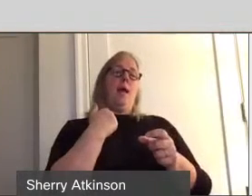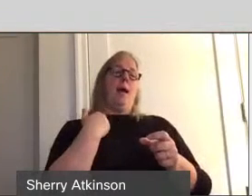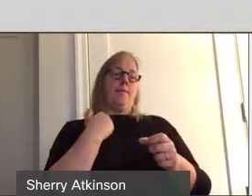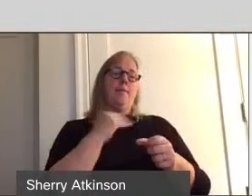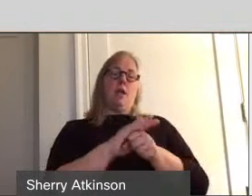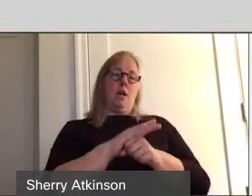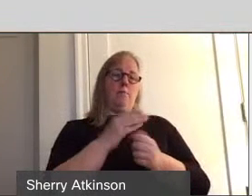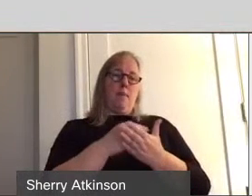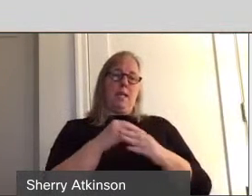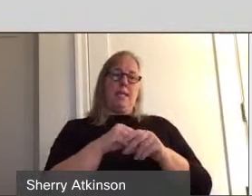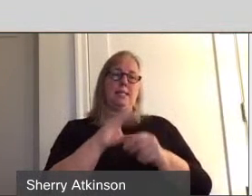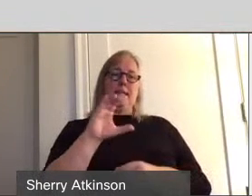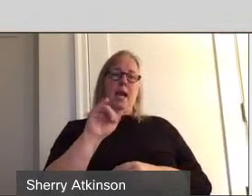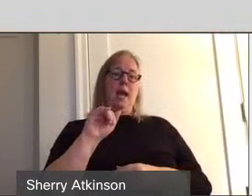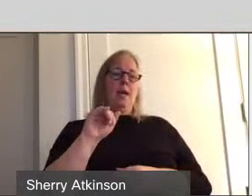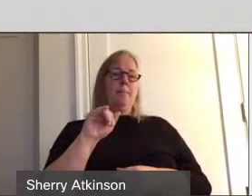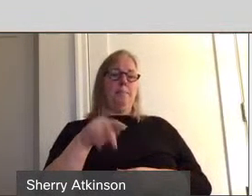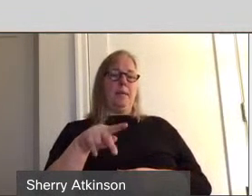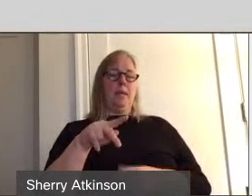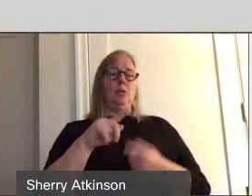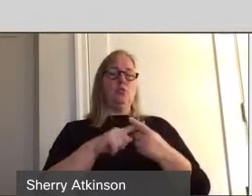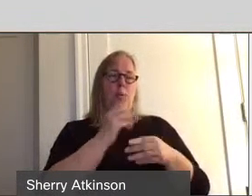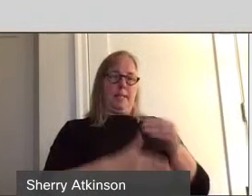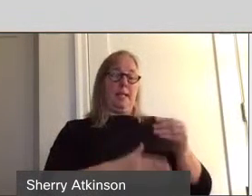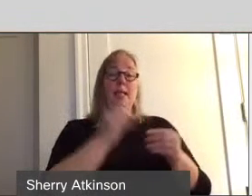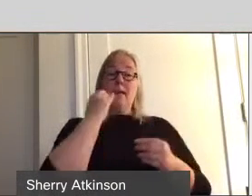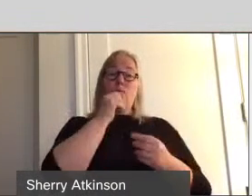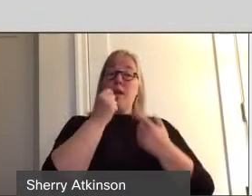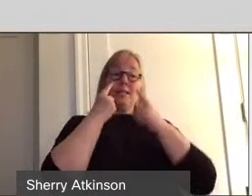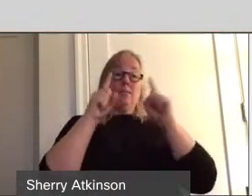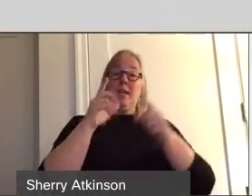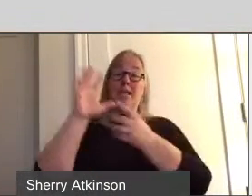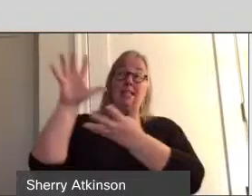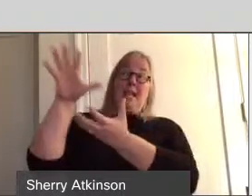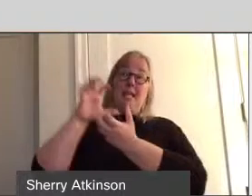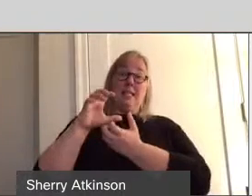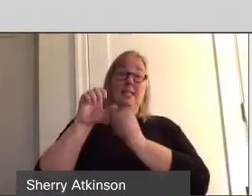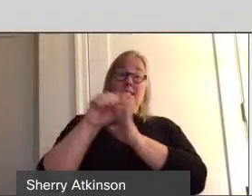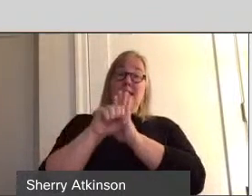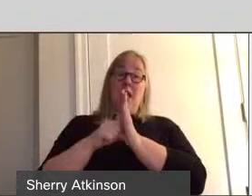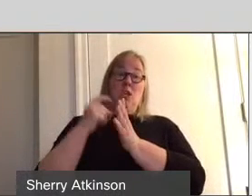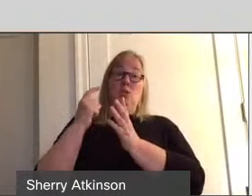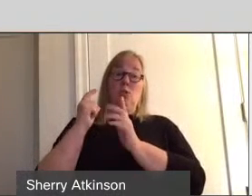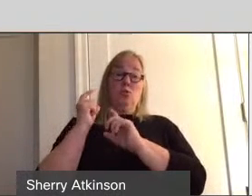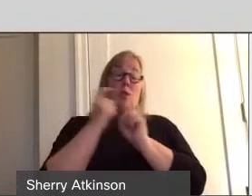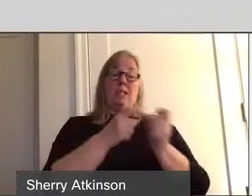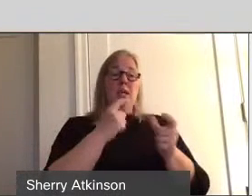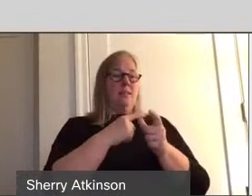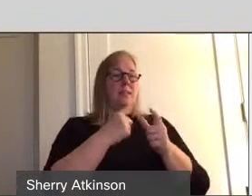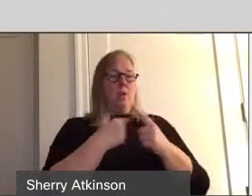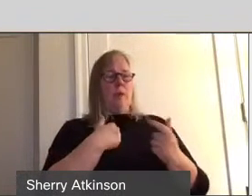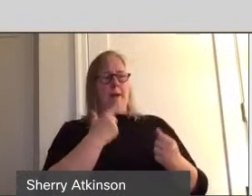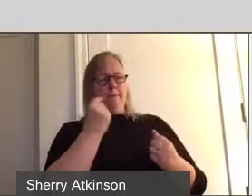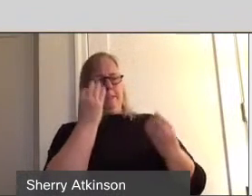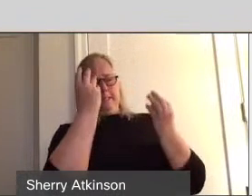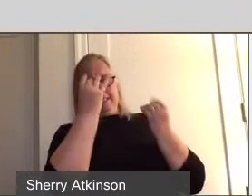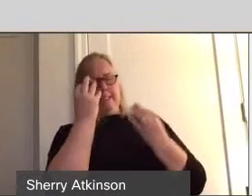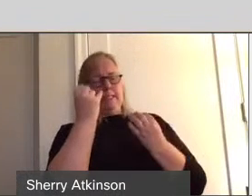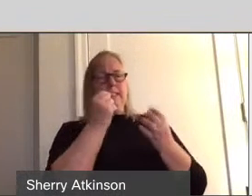complete those. If we are not successful in getting the state grants, then we start having to make decisions about projects that we've been designing and put on